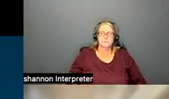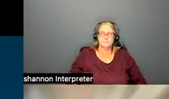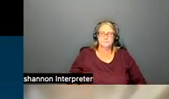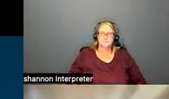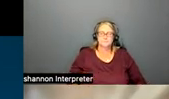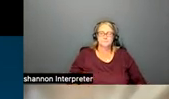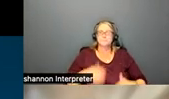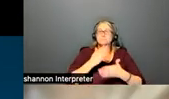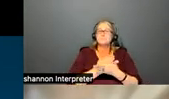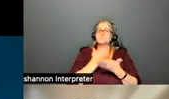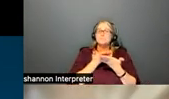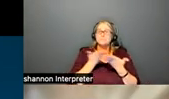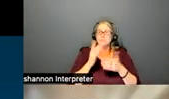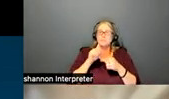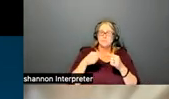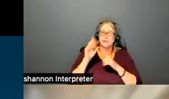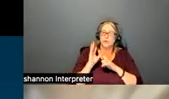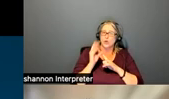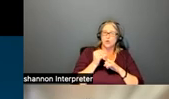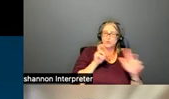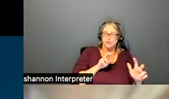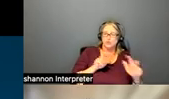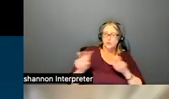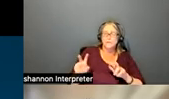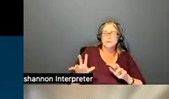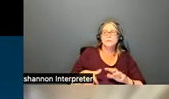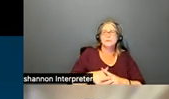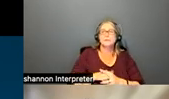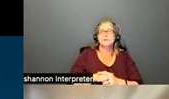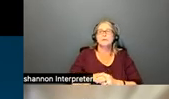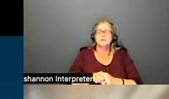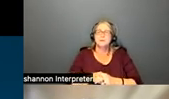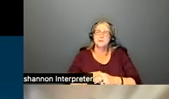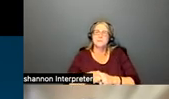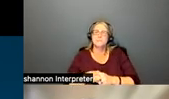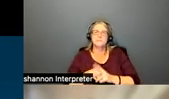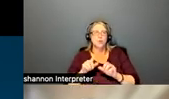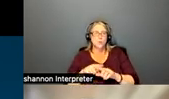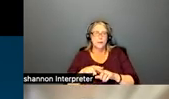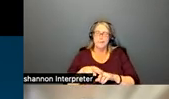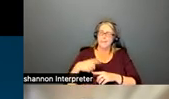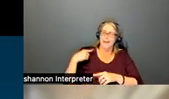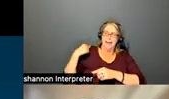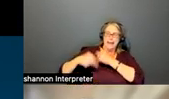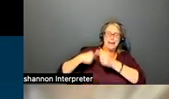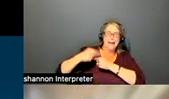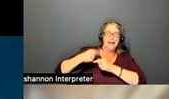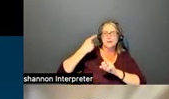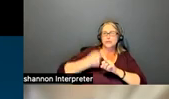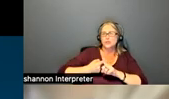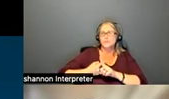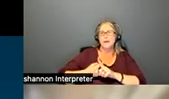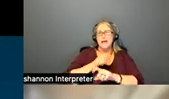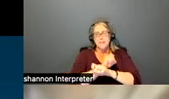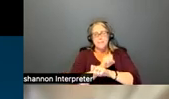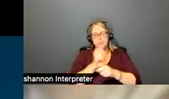Something else about the cultural shift, so that could be including Heritage Month, employee resource groups,